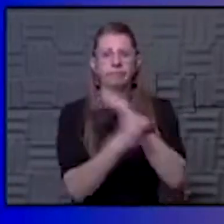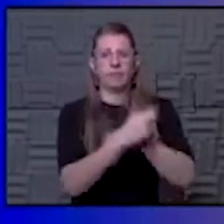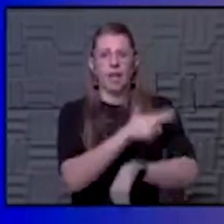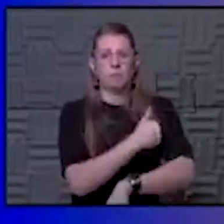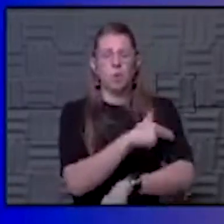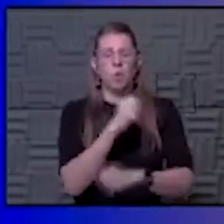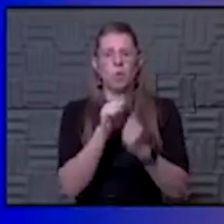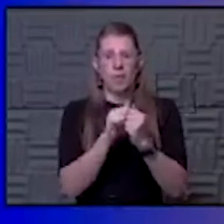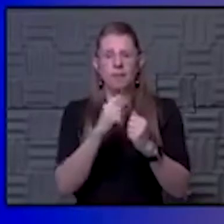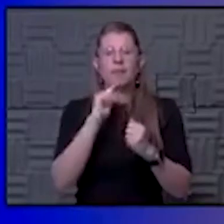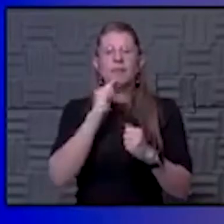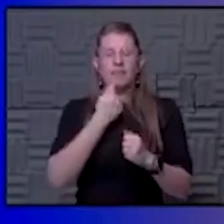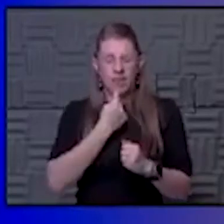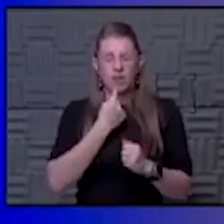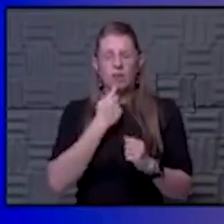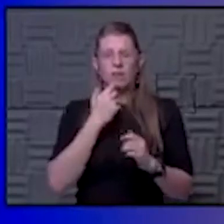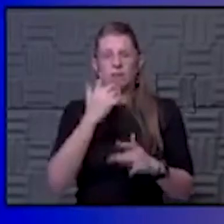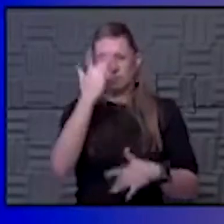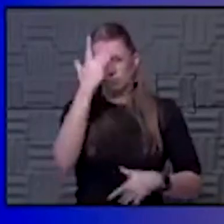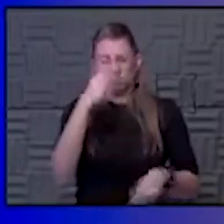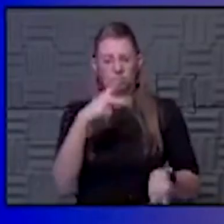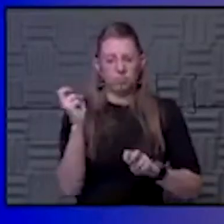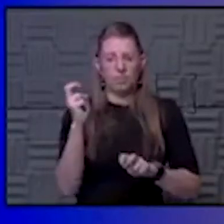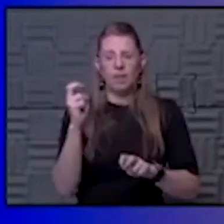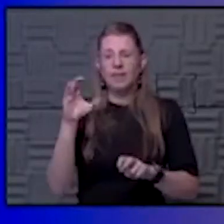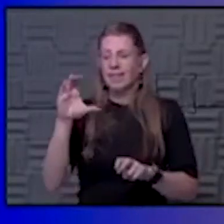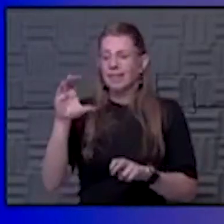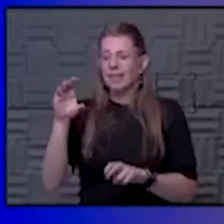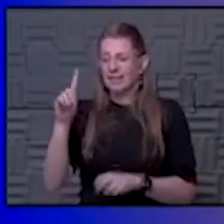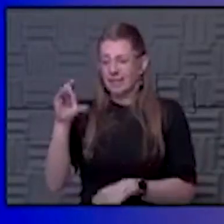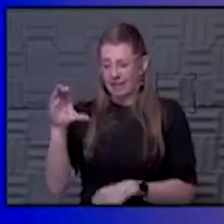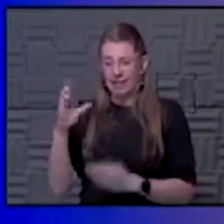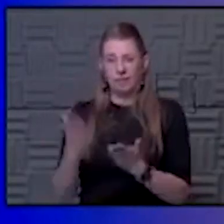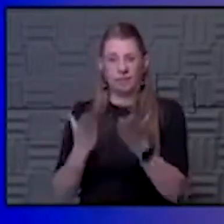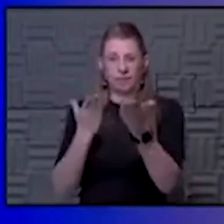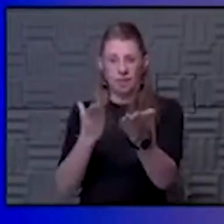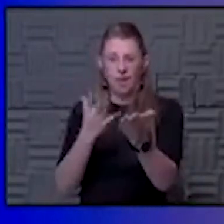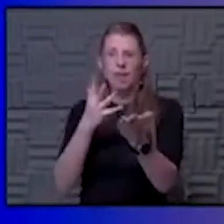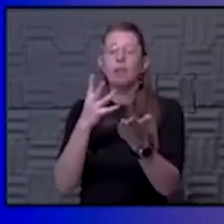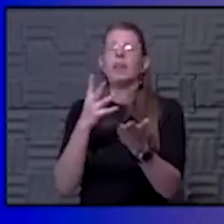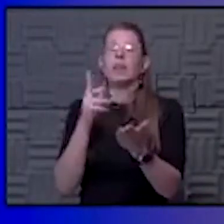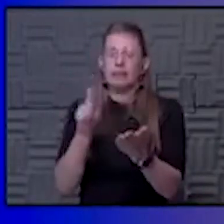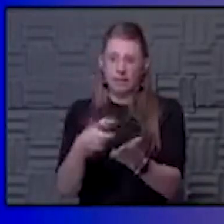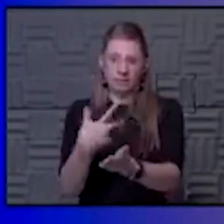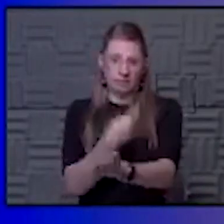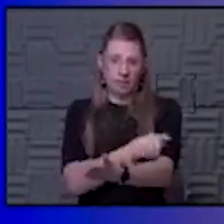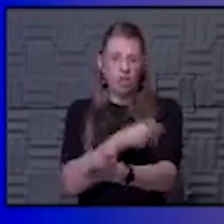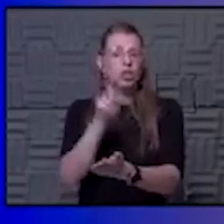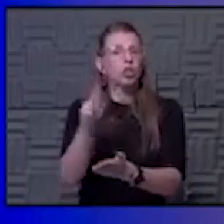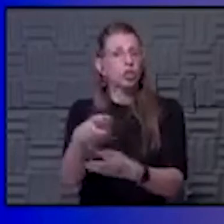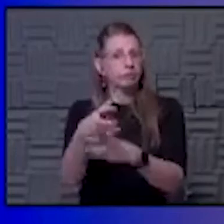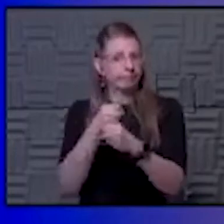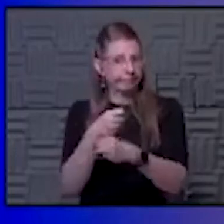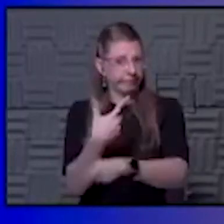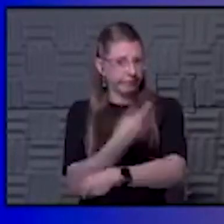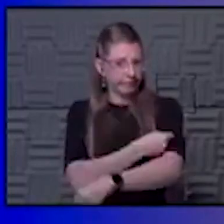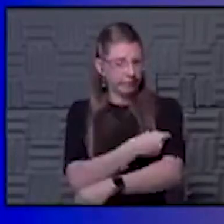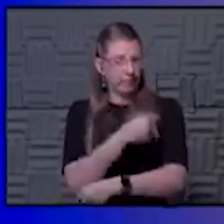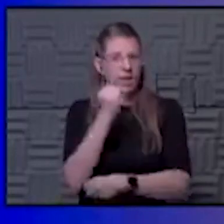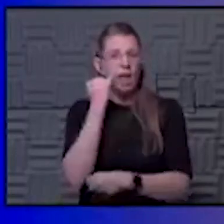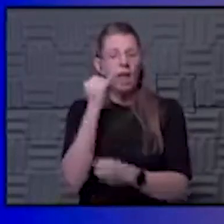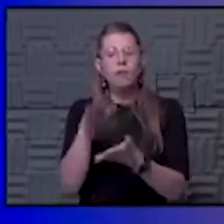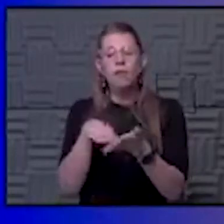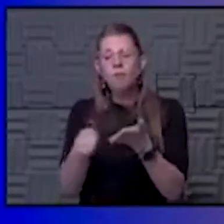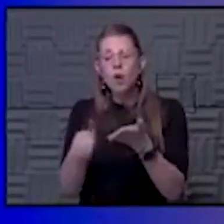So really, right now, the guidance for the CDC is, yes, you will need the vaccine. You should get the vaccine. But if you defer